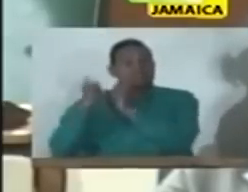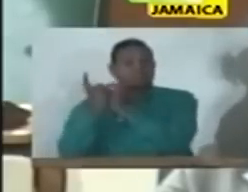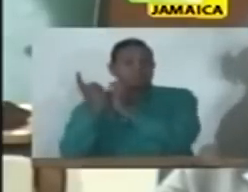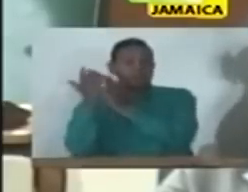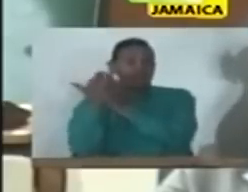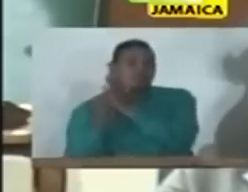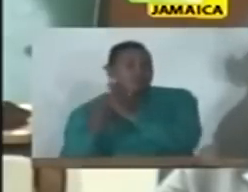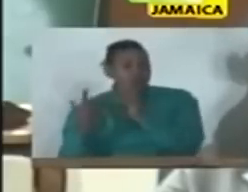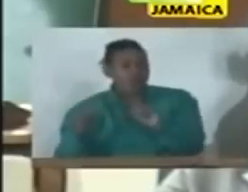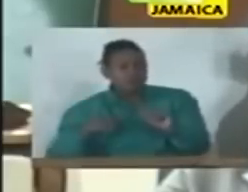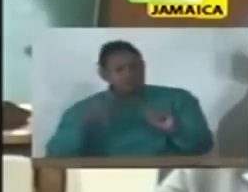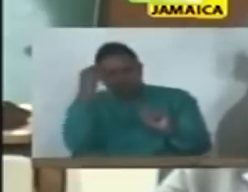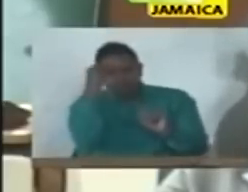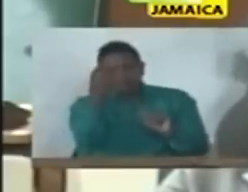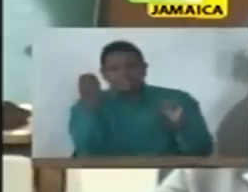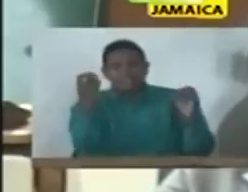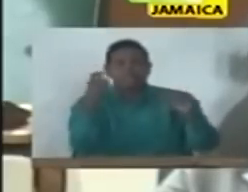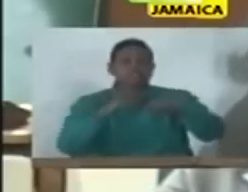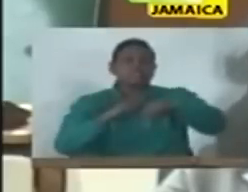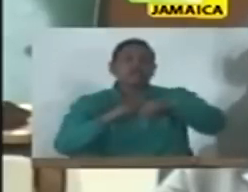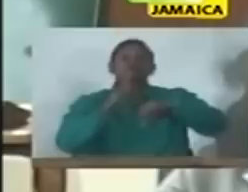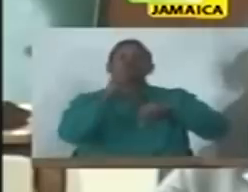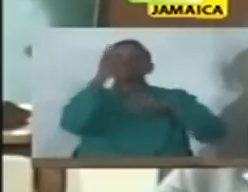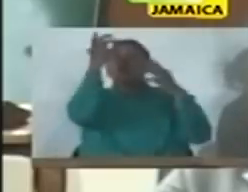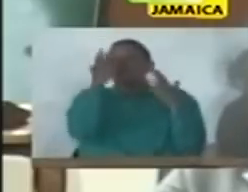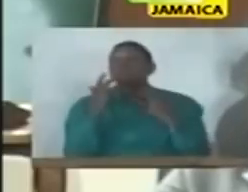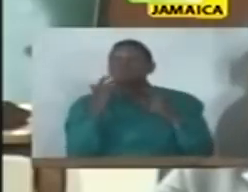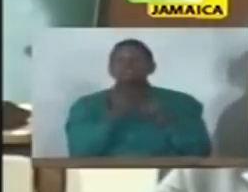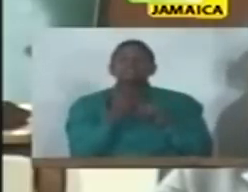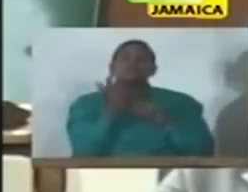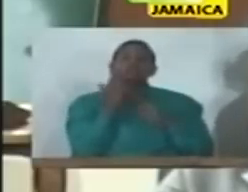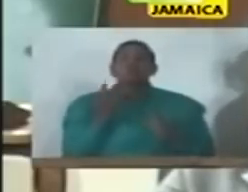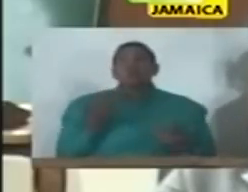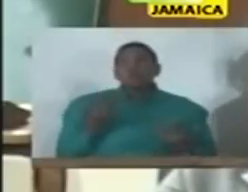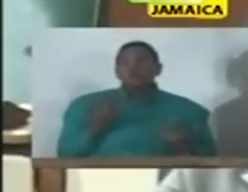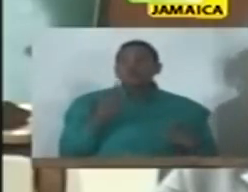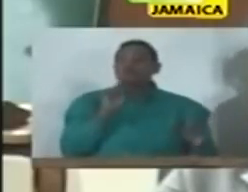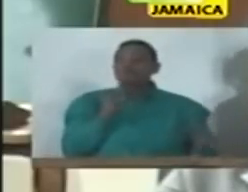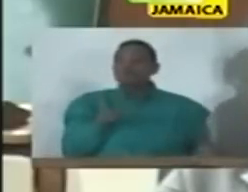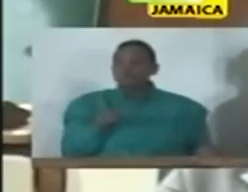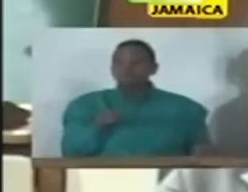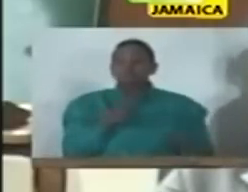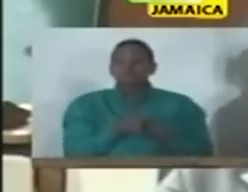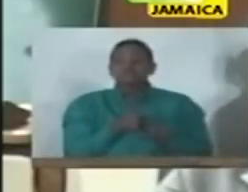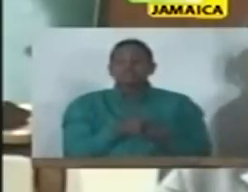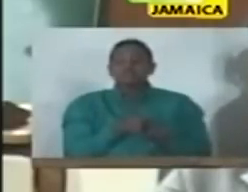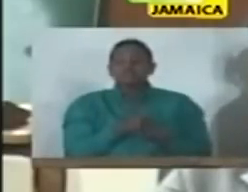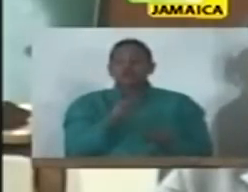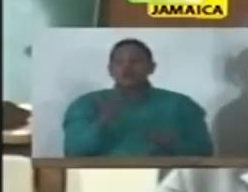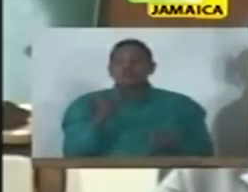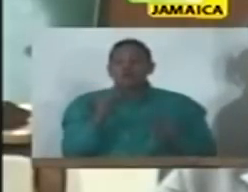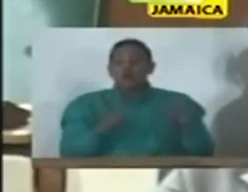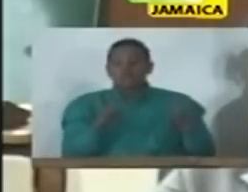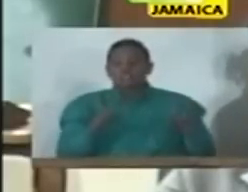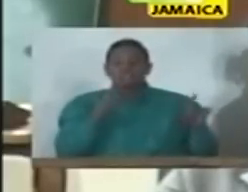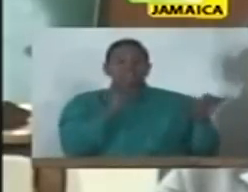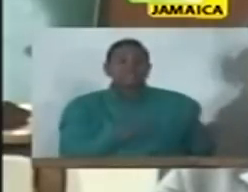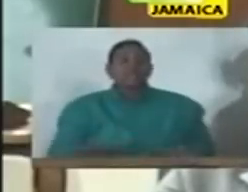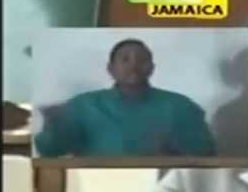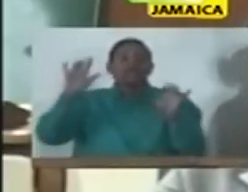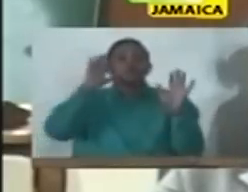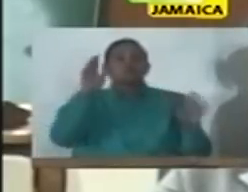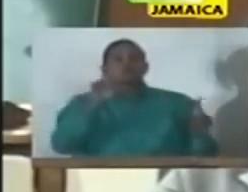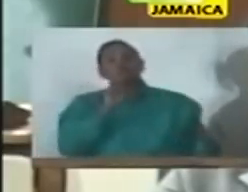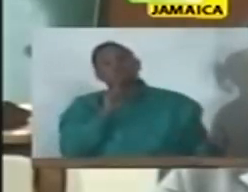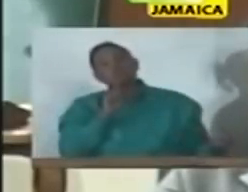several times, and it will unfortunately be the response, it appears, to all the other questions as well. It's clear,